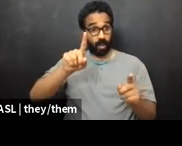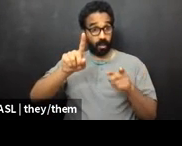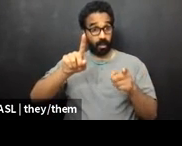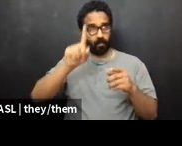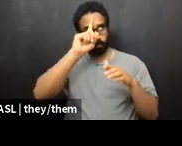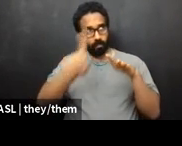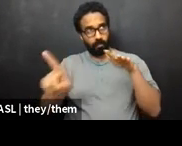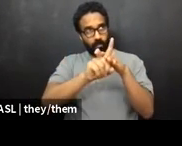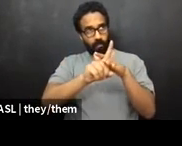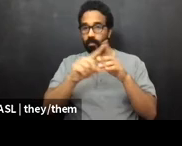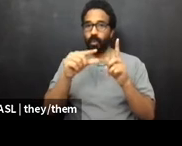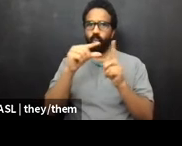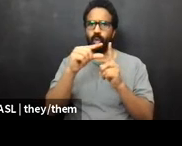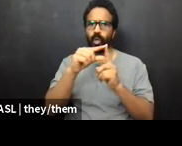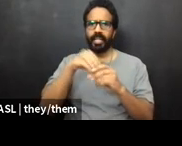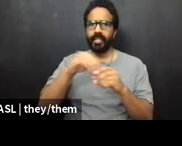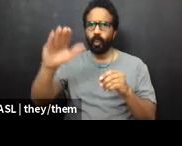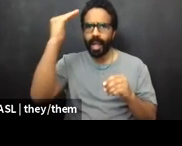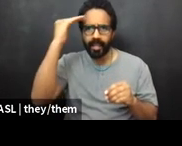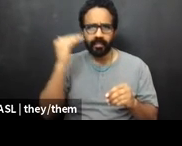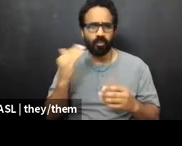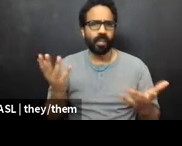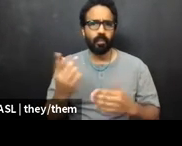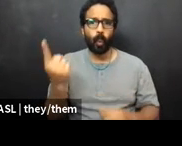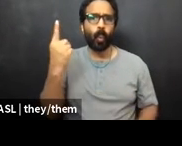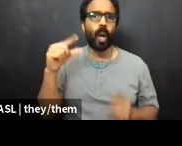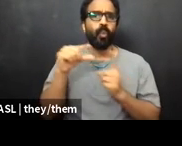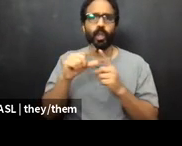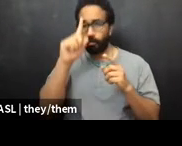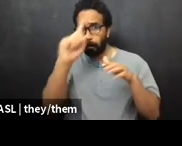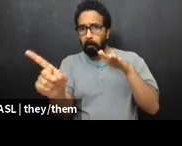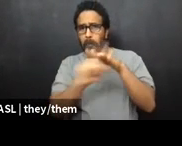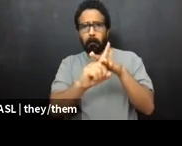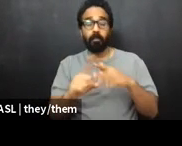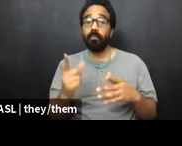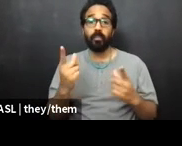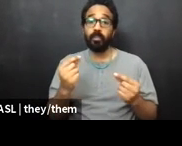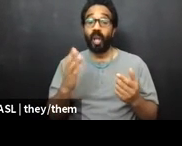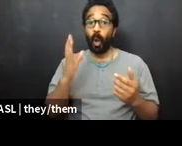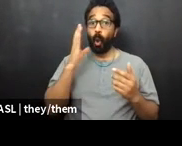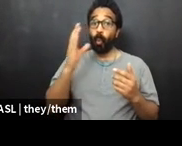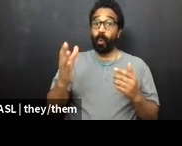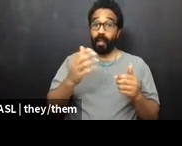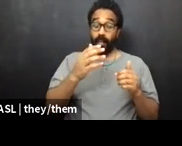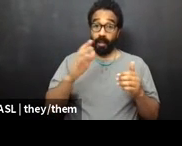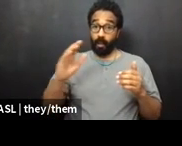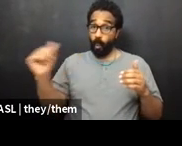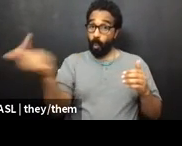let these words populate. And hopefully there's something a little bit fun at the end that we can do with this as we generate these words together.